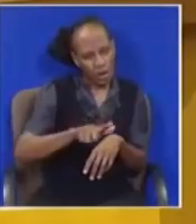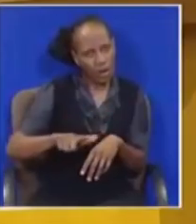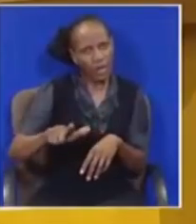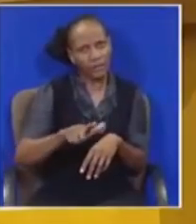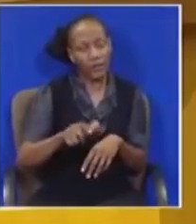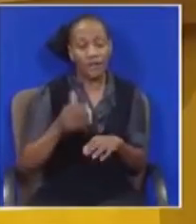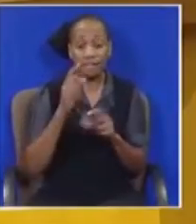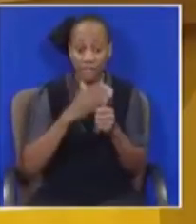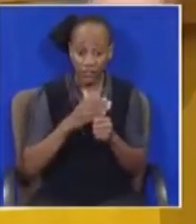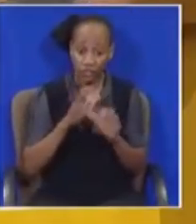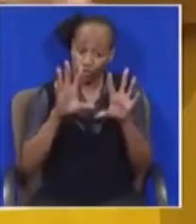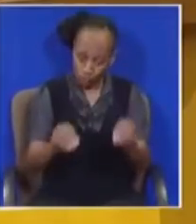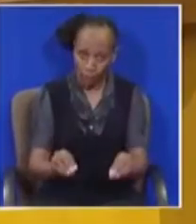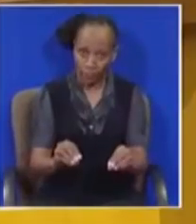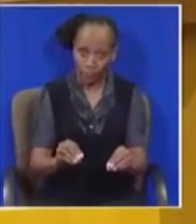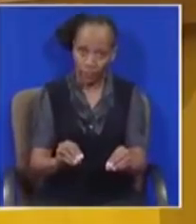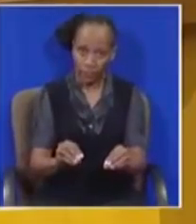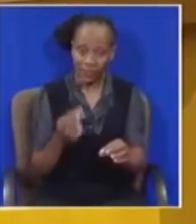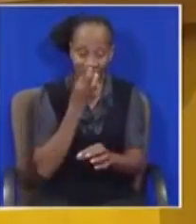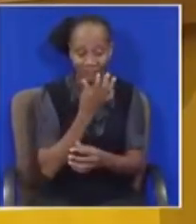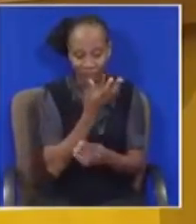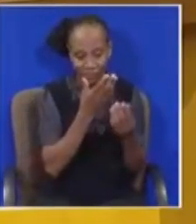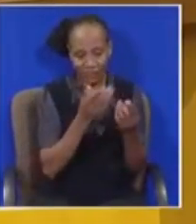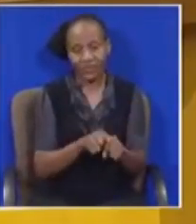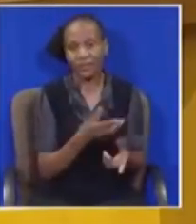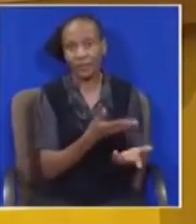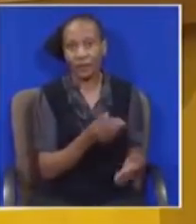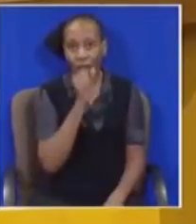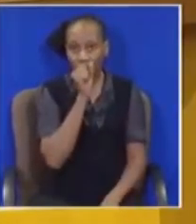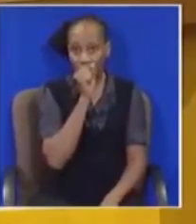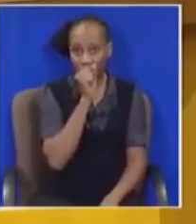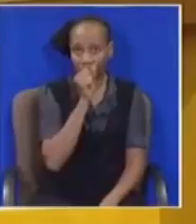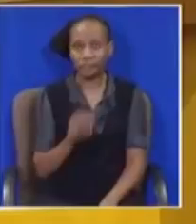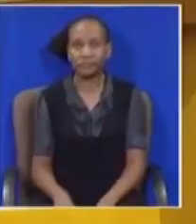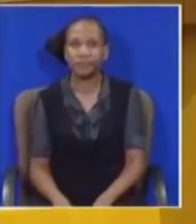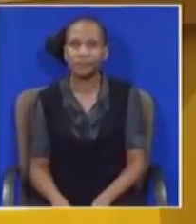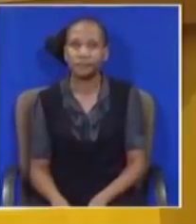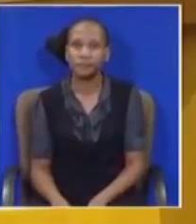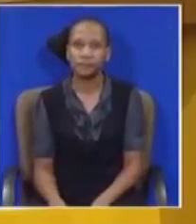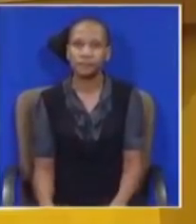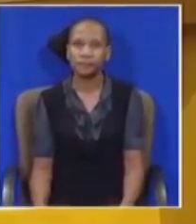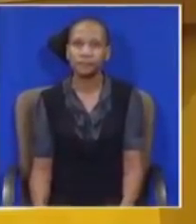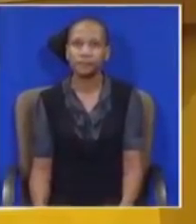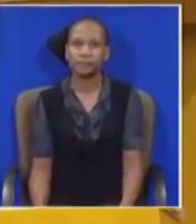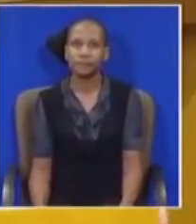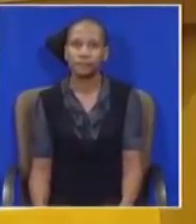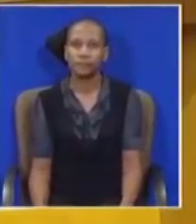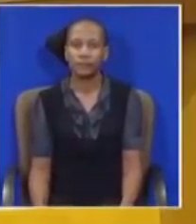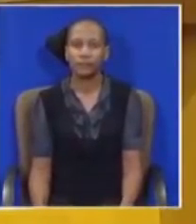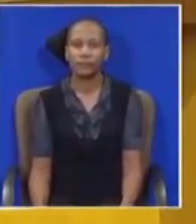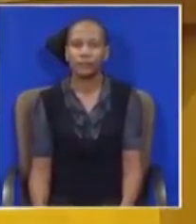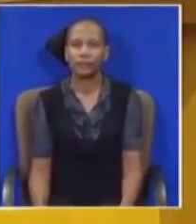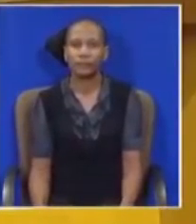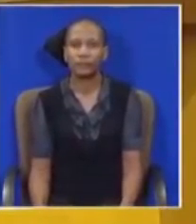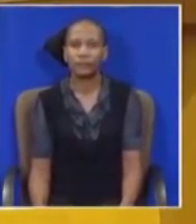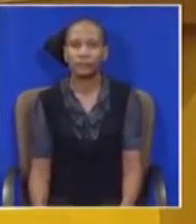that. And there are many interpretations when it comes to history. But I want to quote